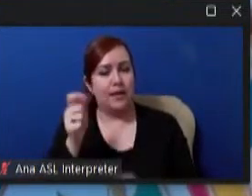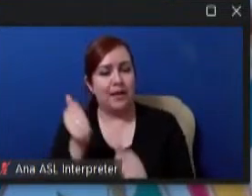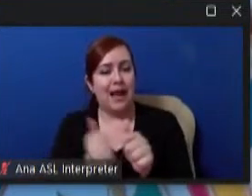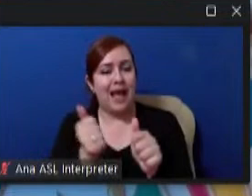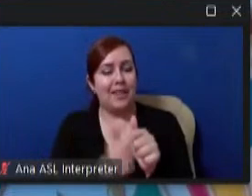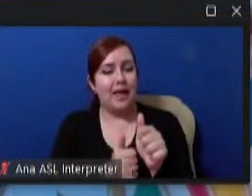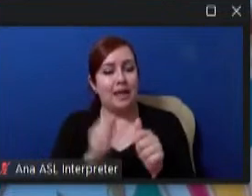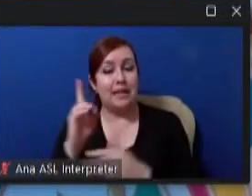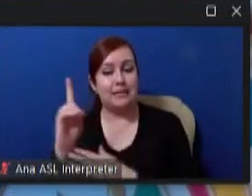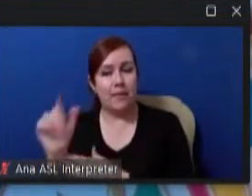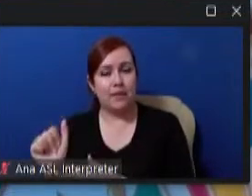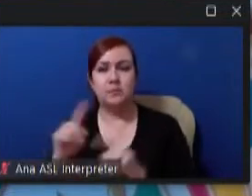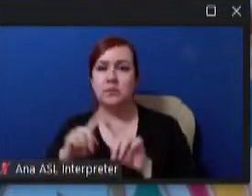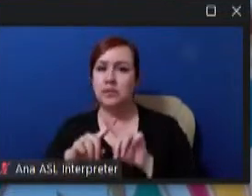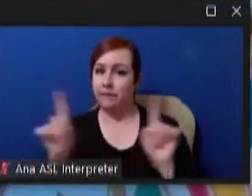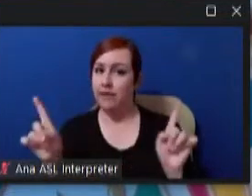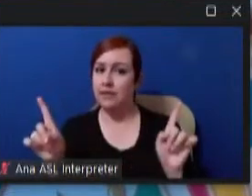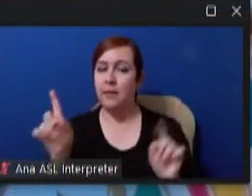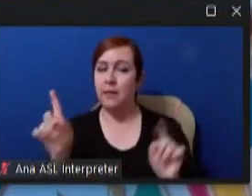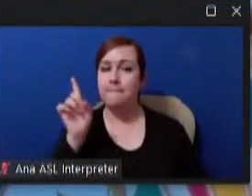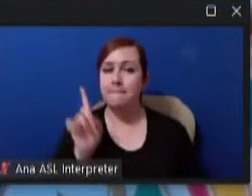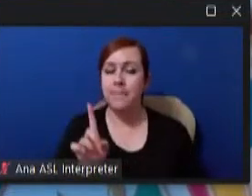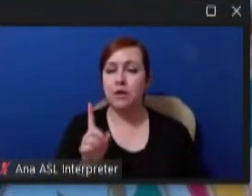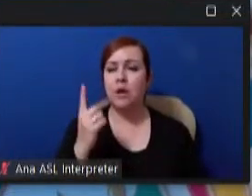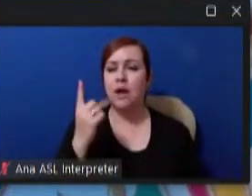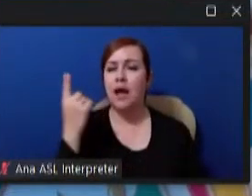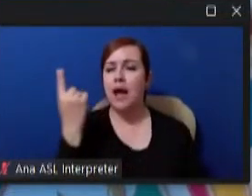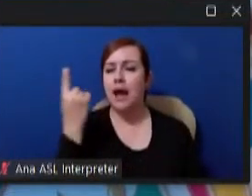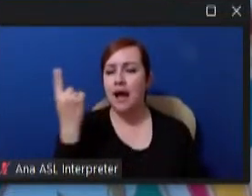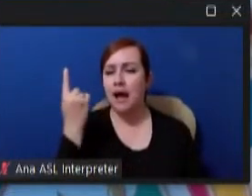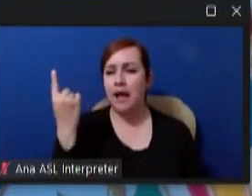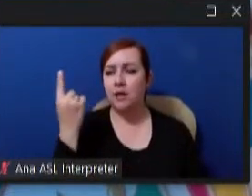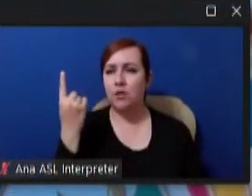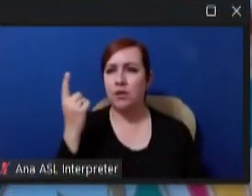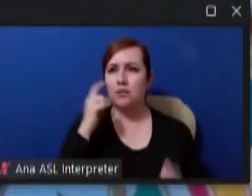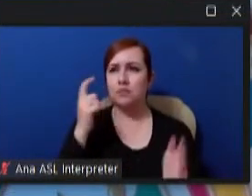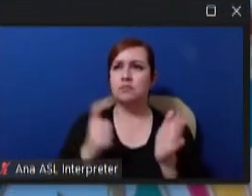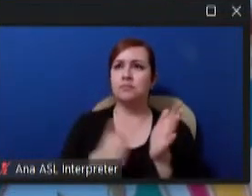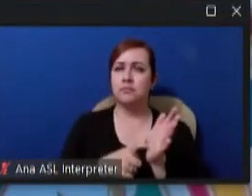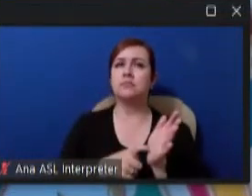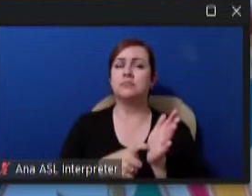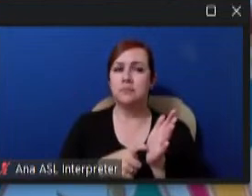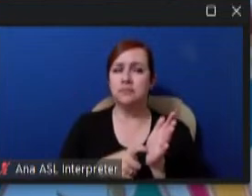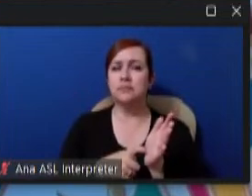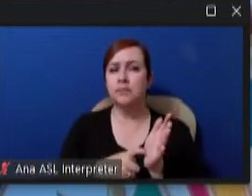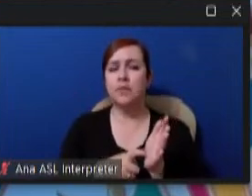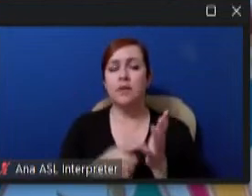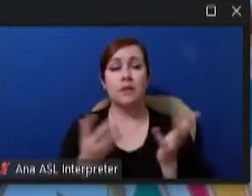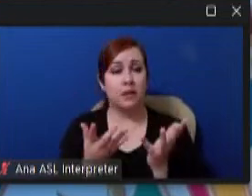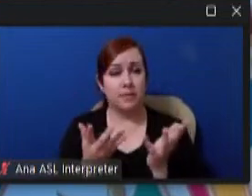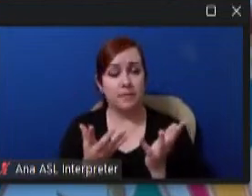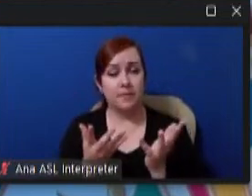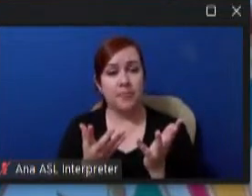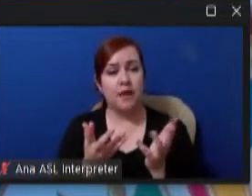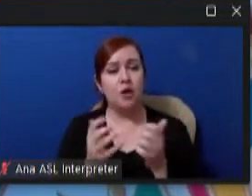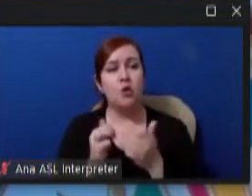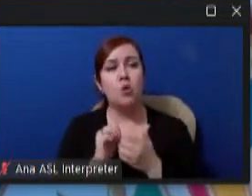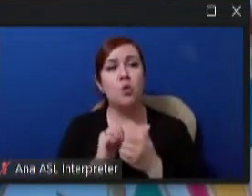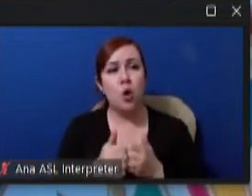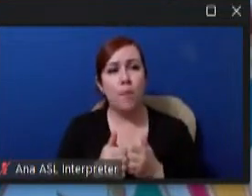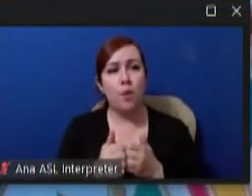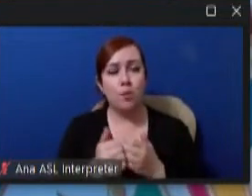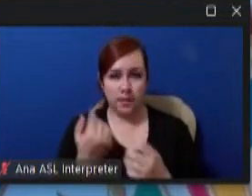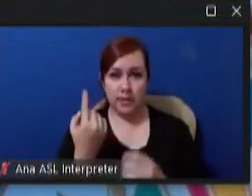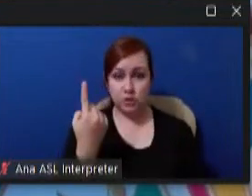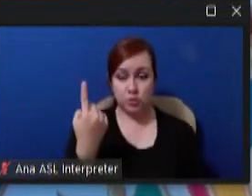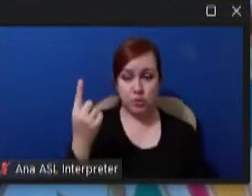that is sensitive to the needs of persons with disabilities. One thing I find highly